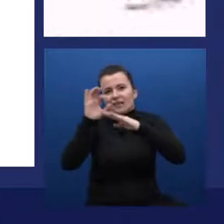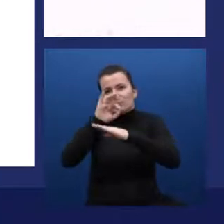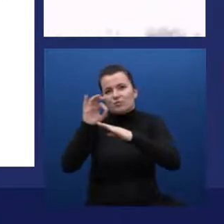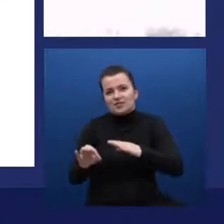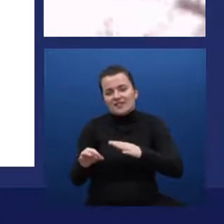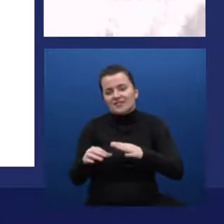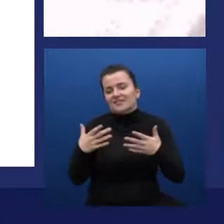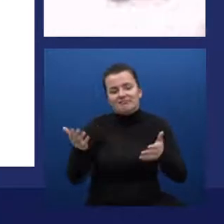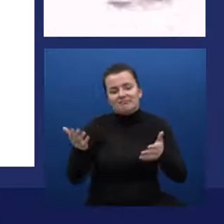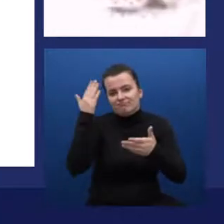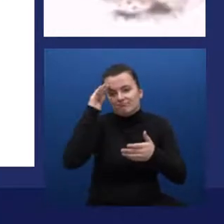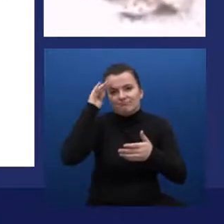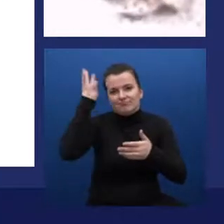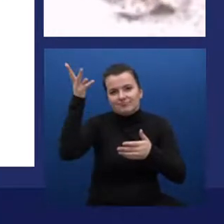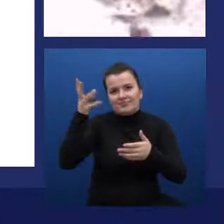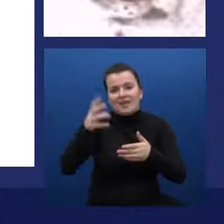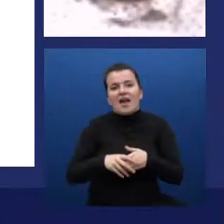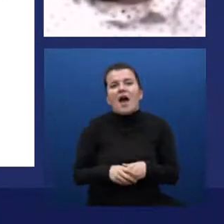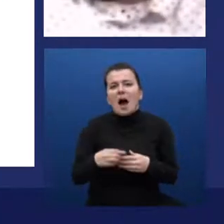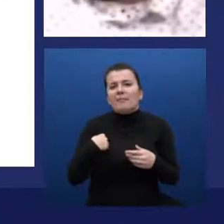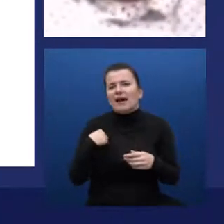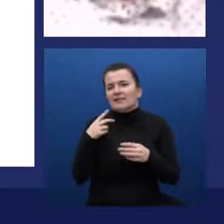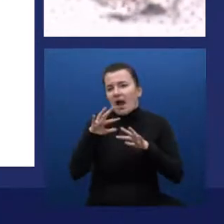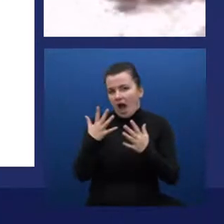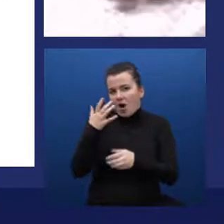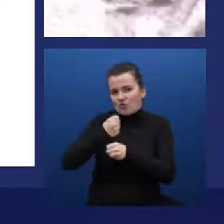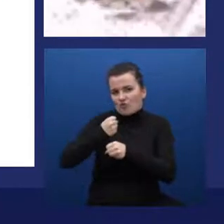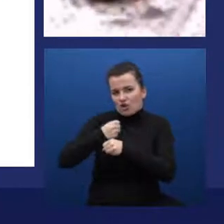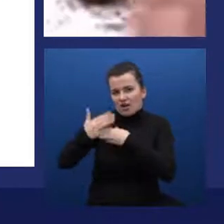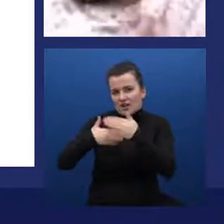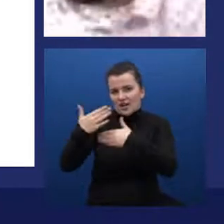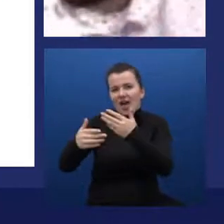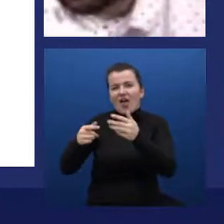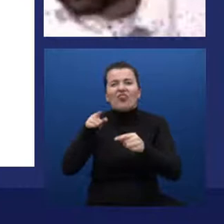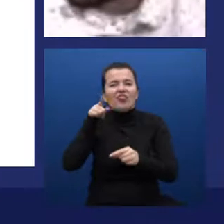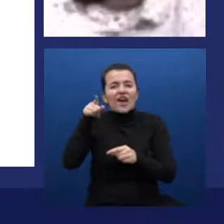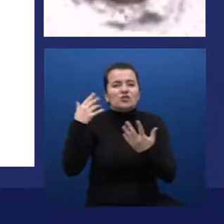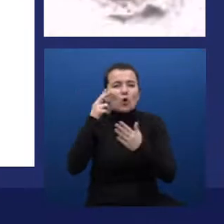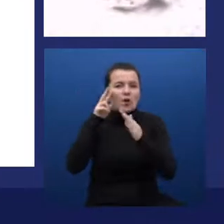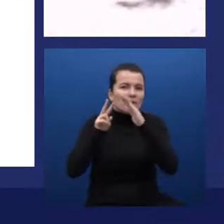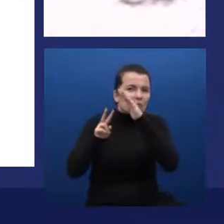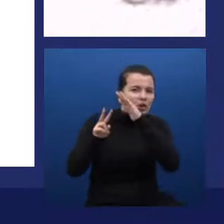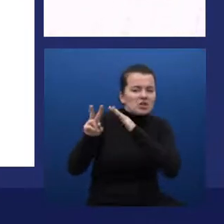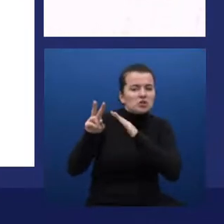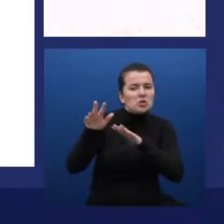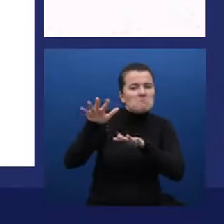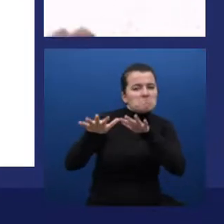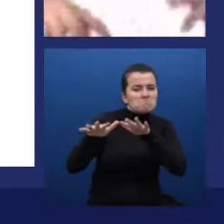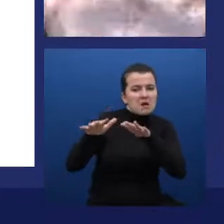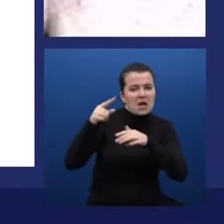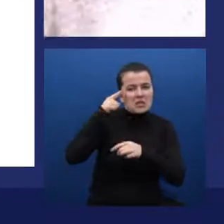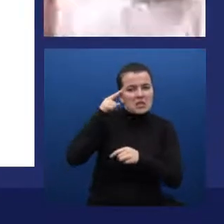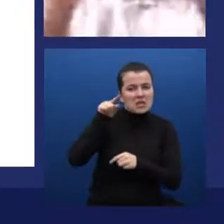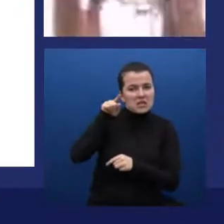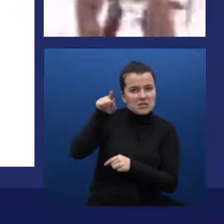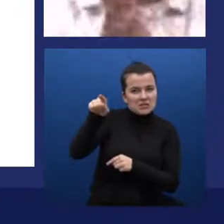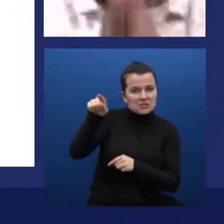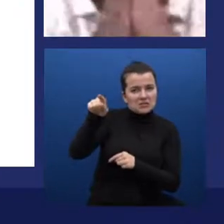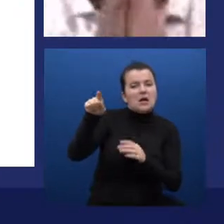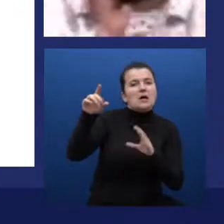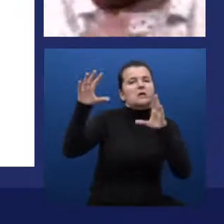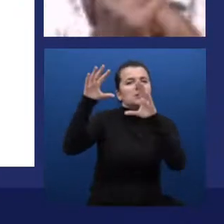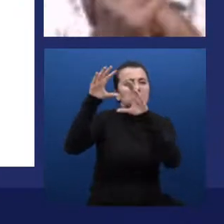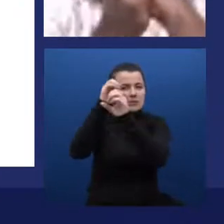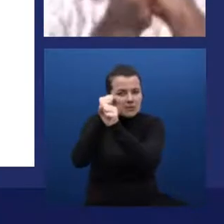wrong. But you get what I'm saying. These are just sort of densities of the answer that are coming out. That's why I'm very